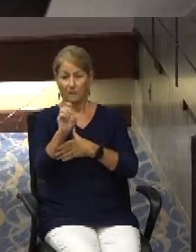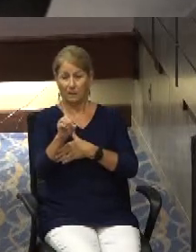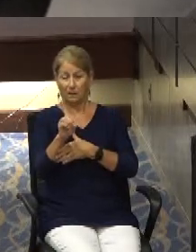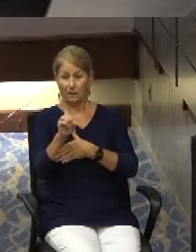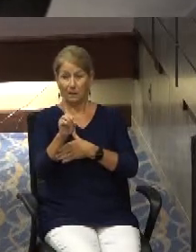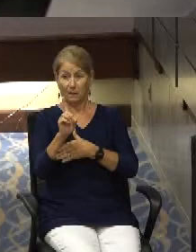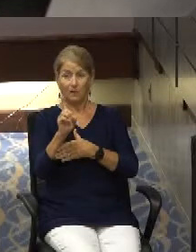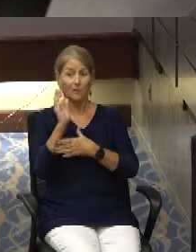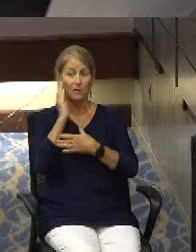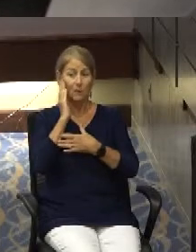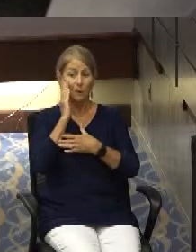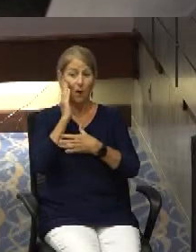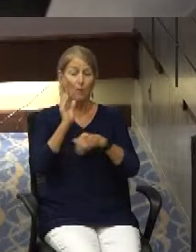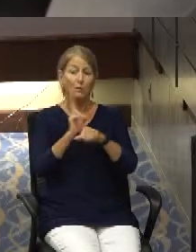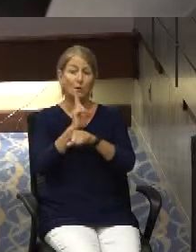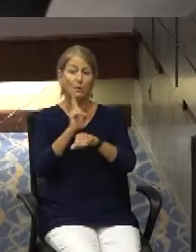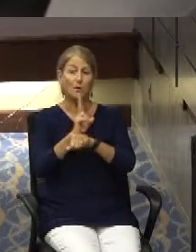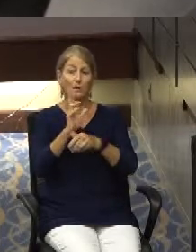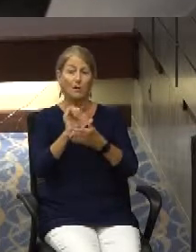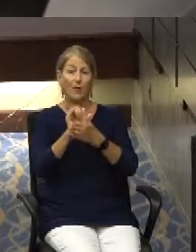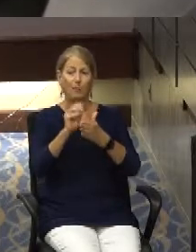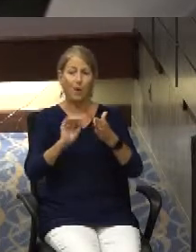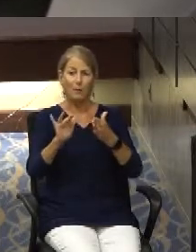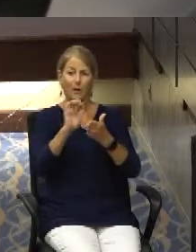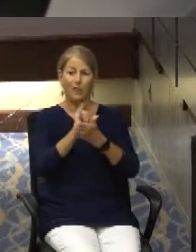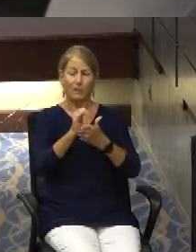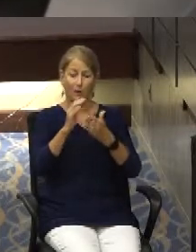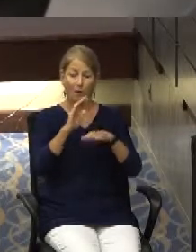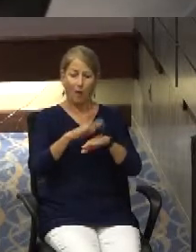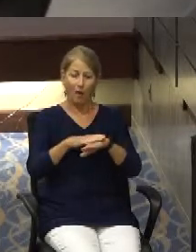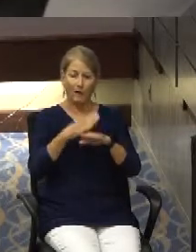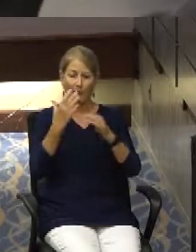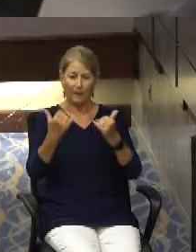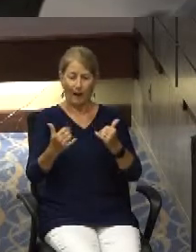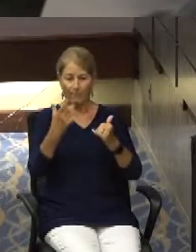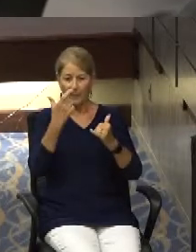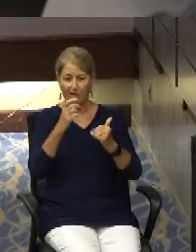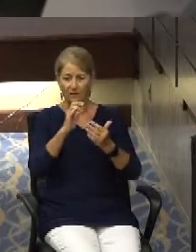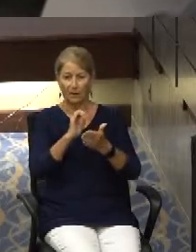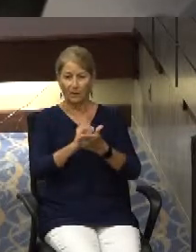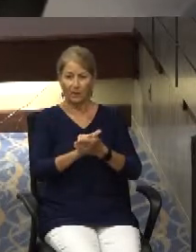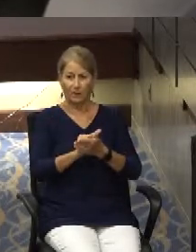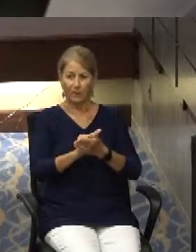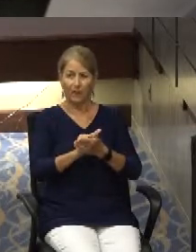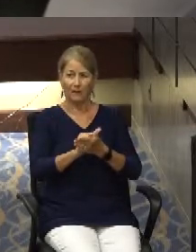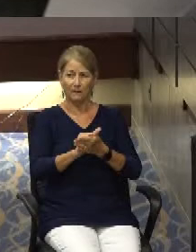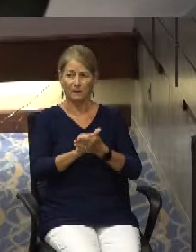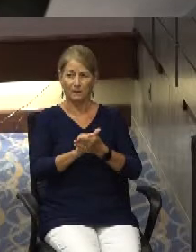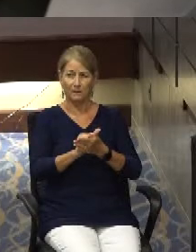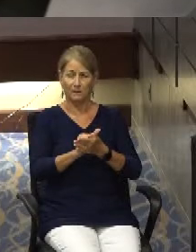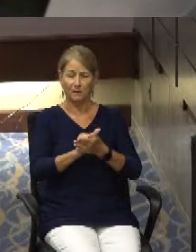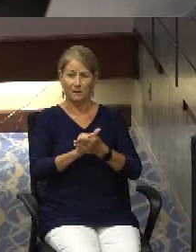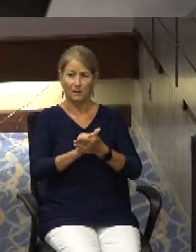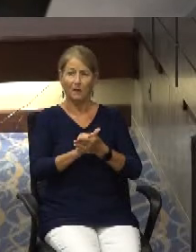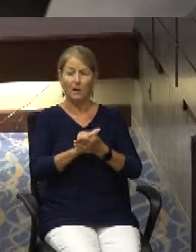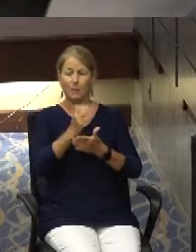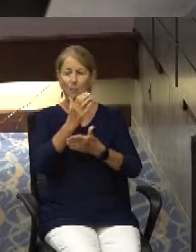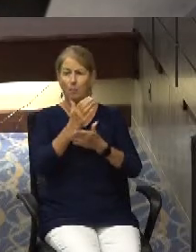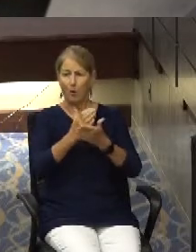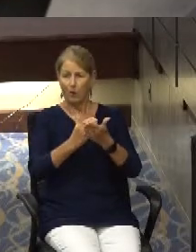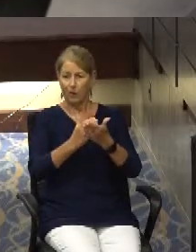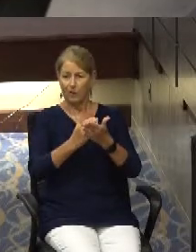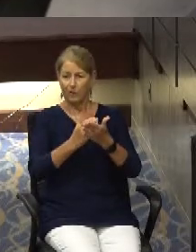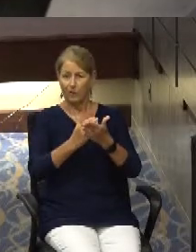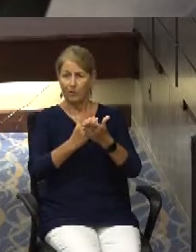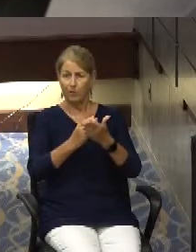you know, uses the property that they're on now, because that is WISD property that Southern is on. The only